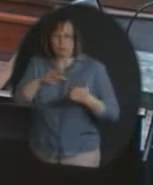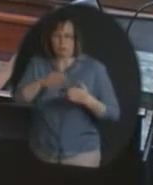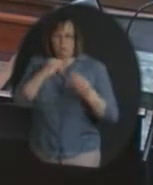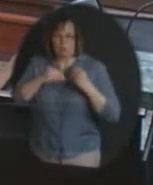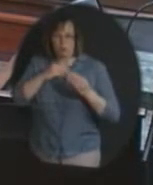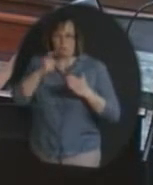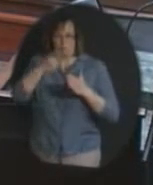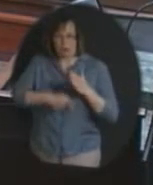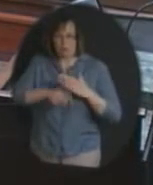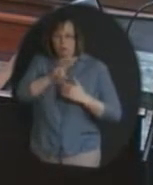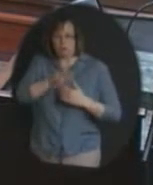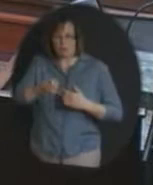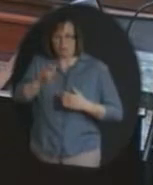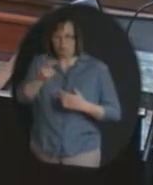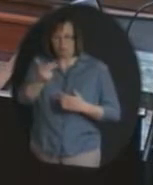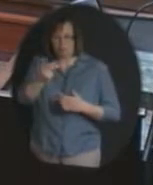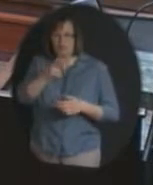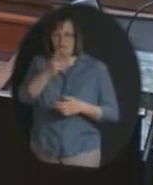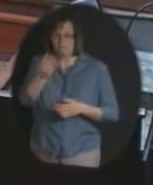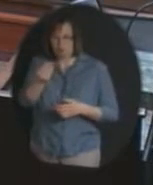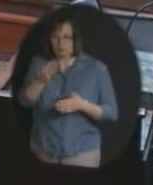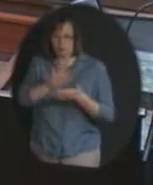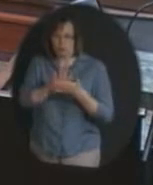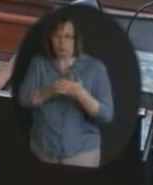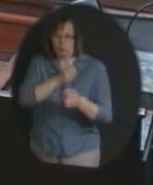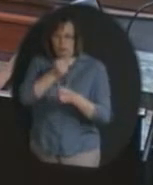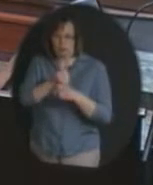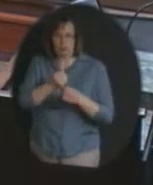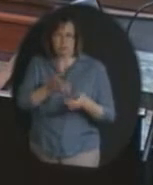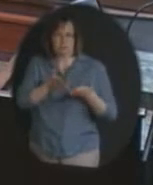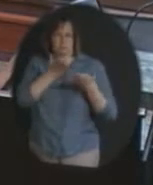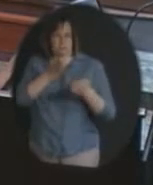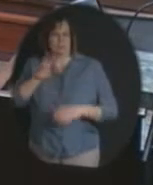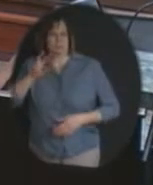for the 2013-14 school year as presented. Second.